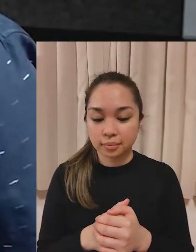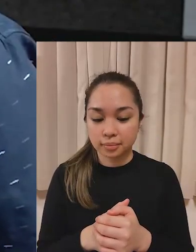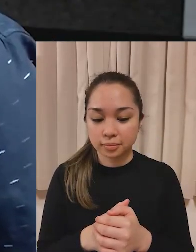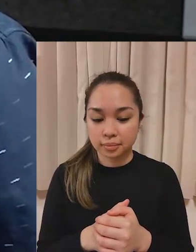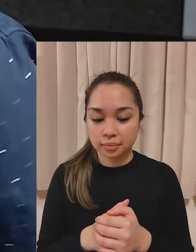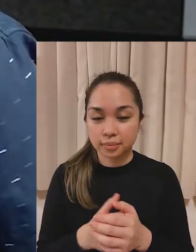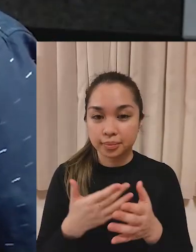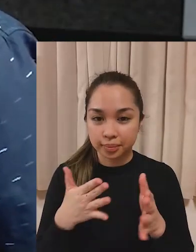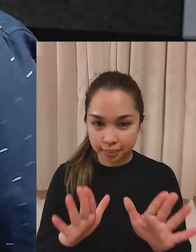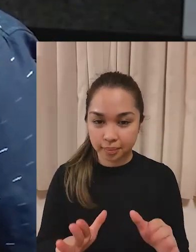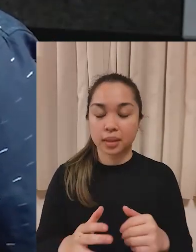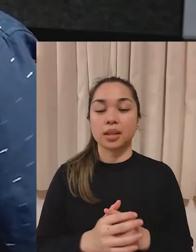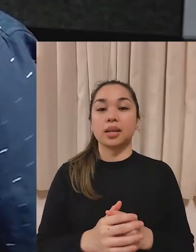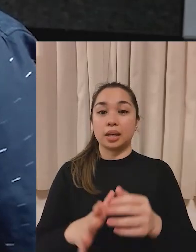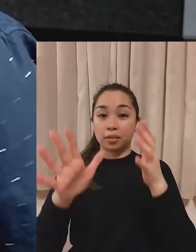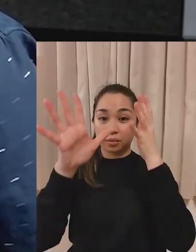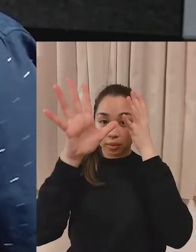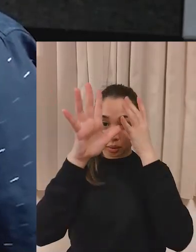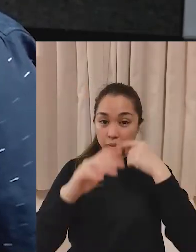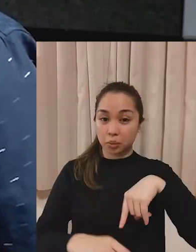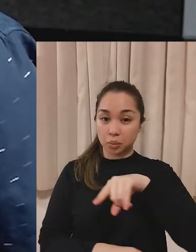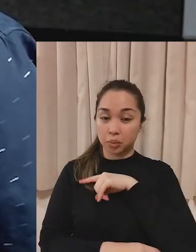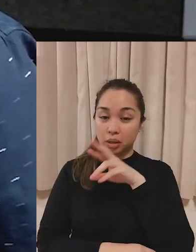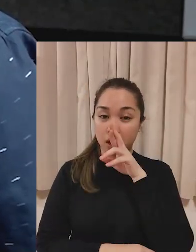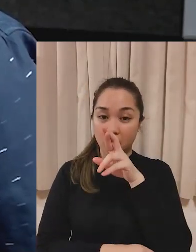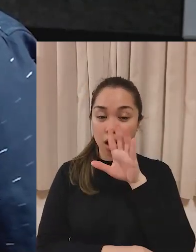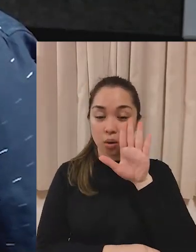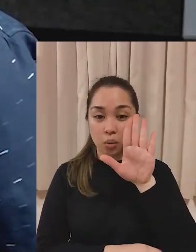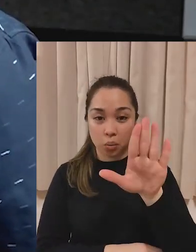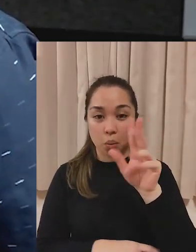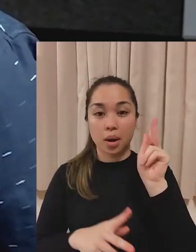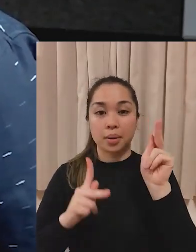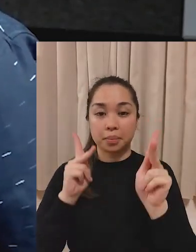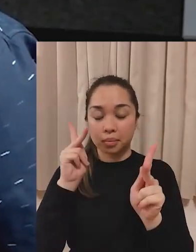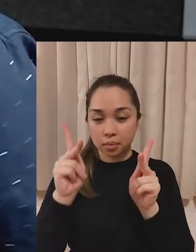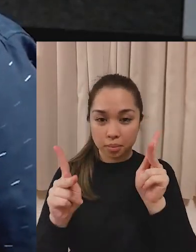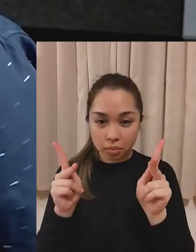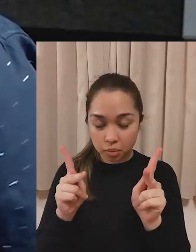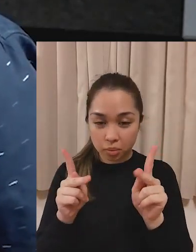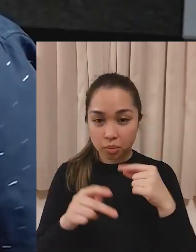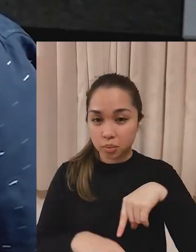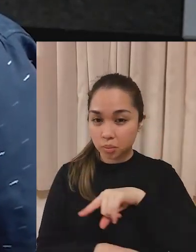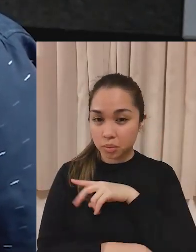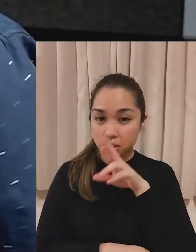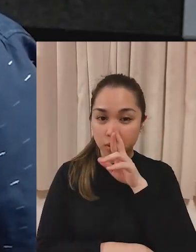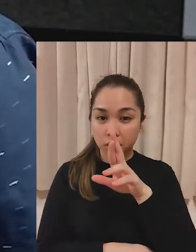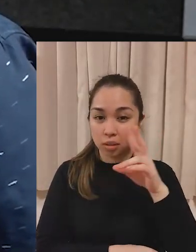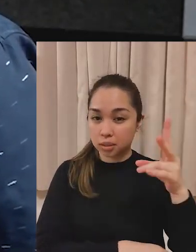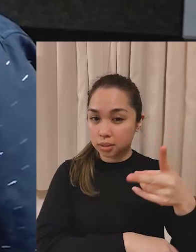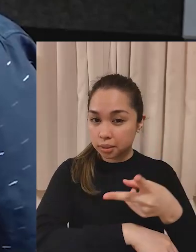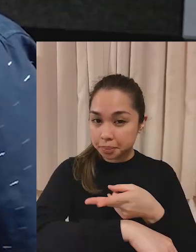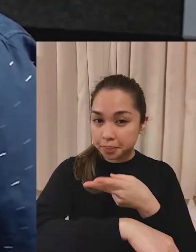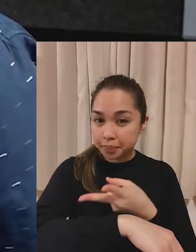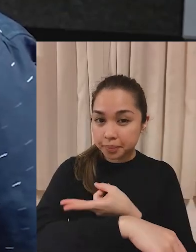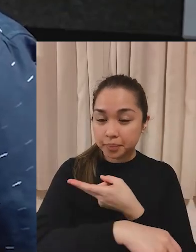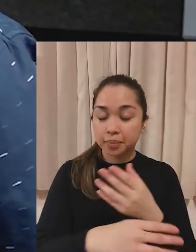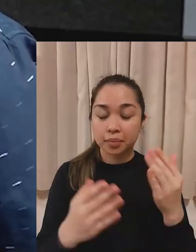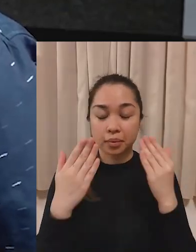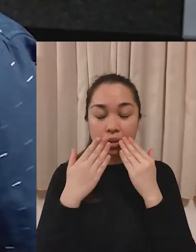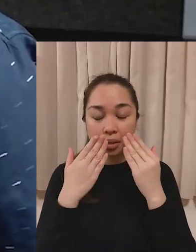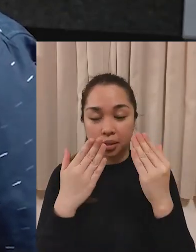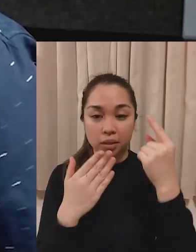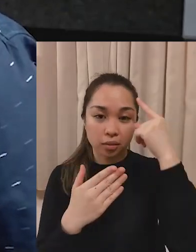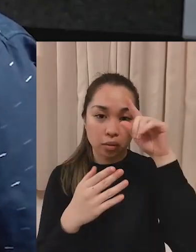Father, we are your people, the sheep of your pasture. We give thanks to you for blessing us